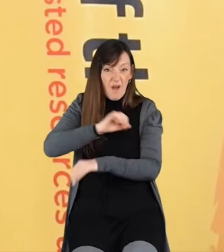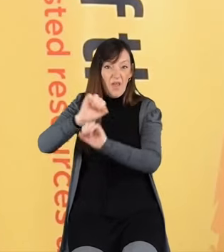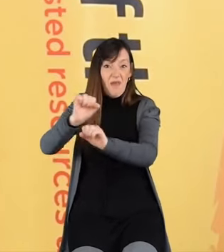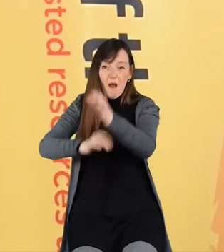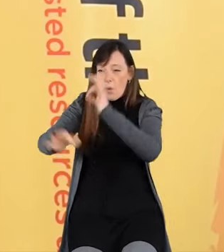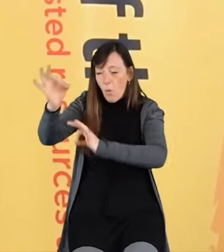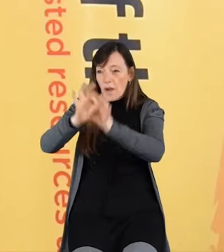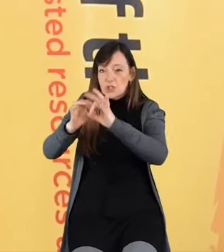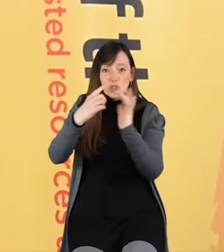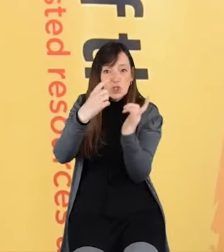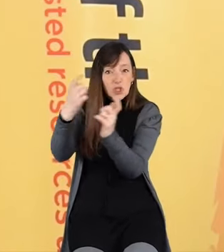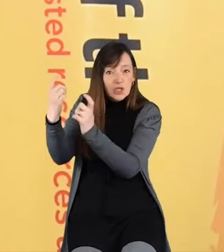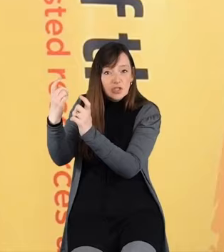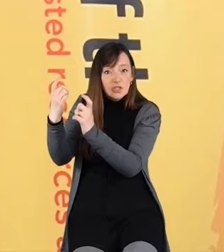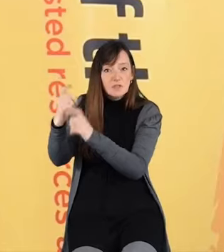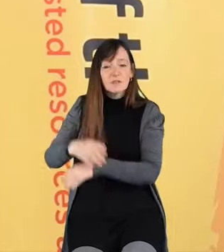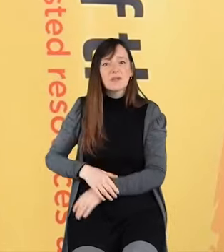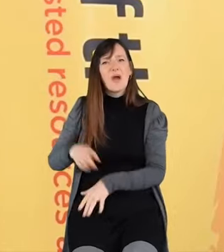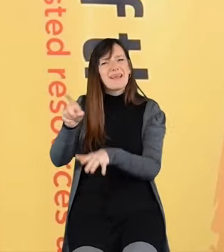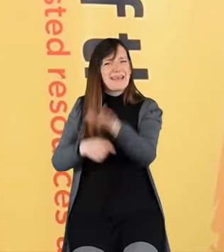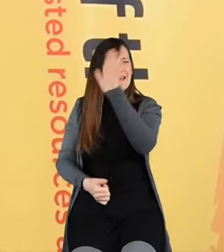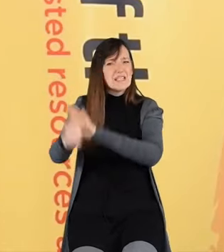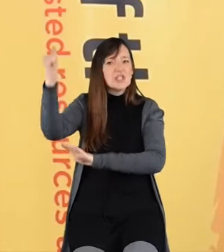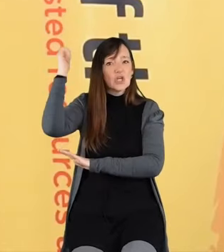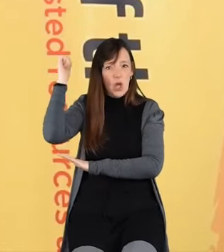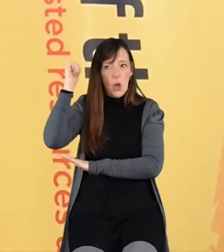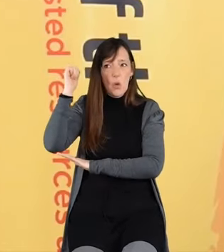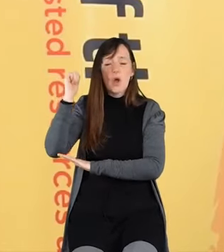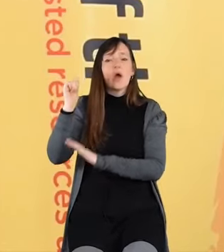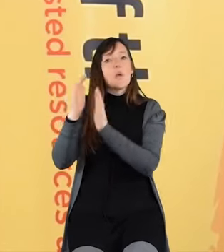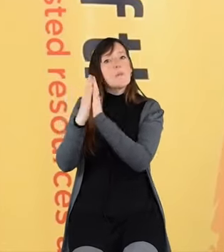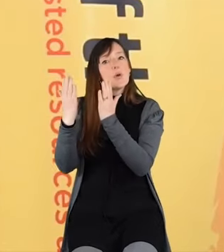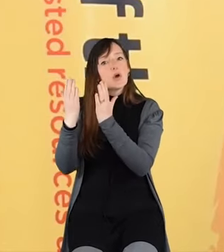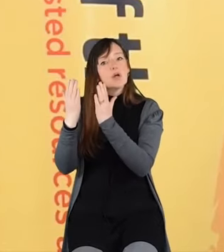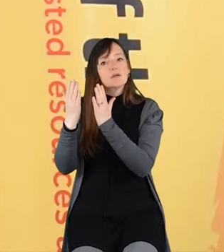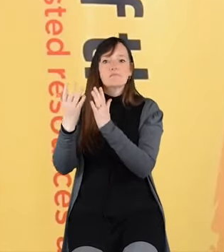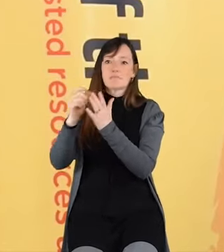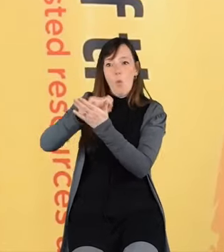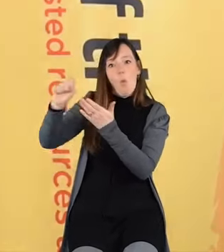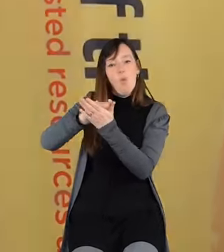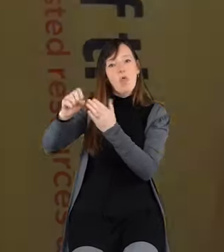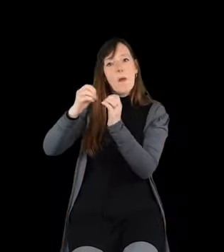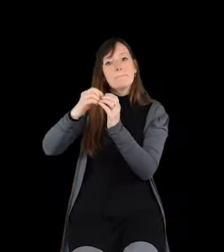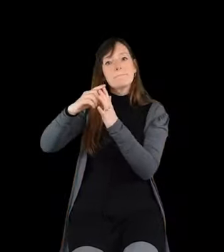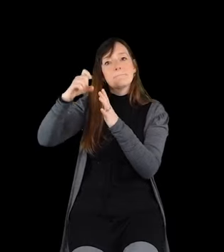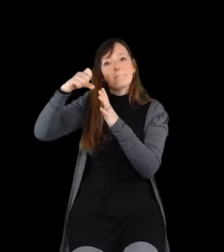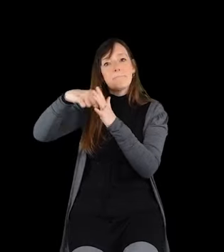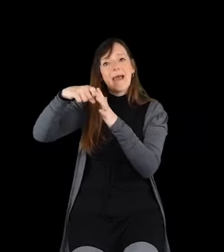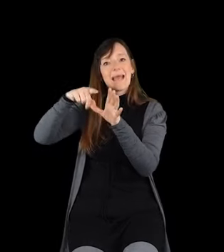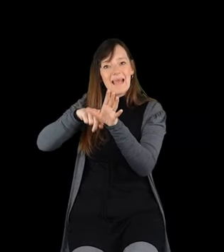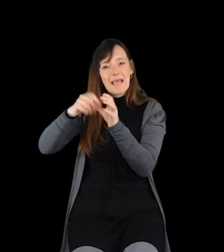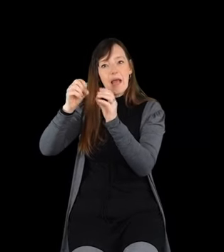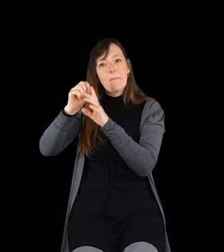wrote what has become a classic, Out of the Salt Shaker. It's a brilliant book on evangelism. She has a new one out called Stay